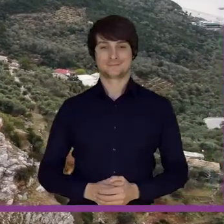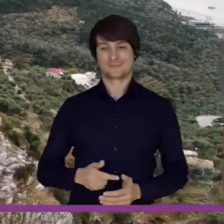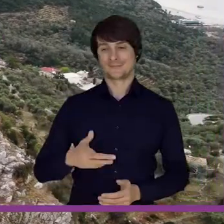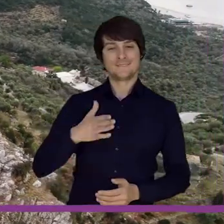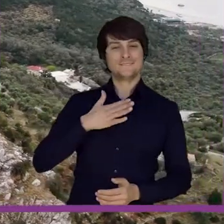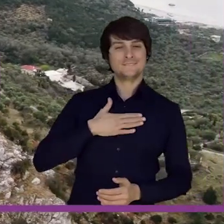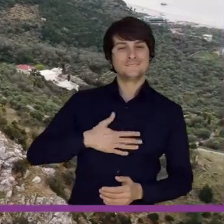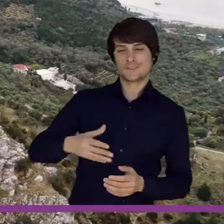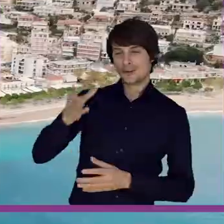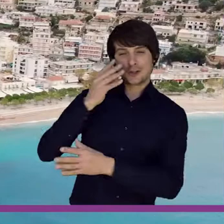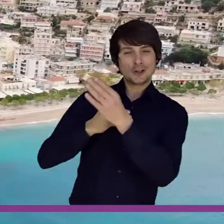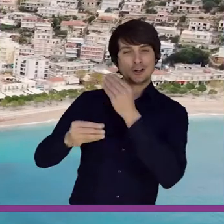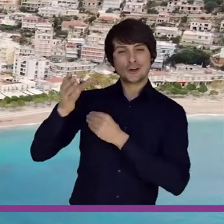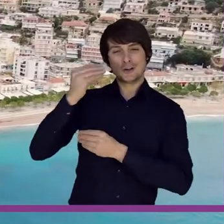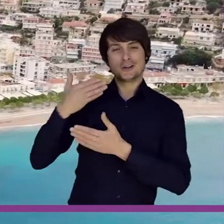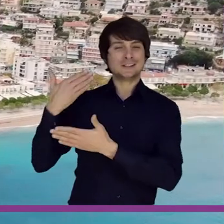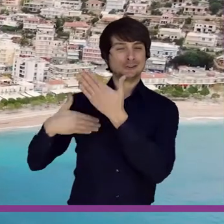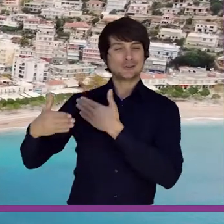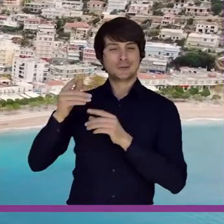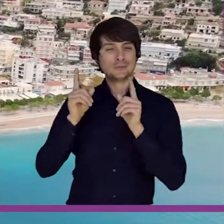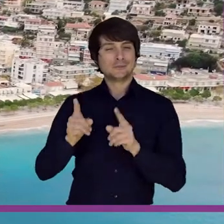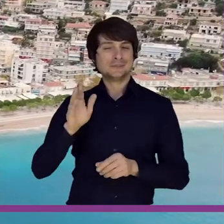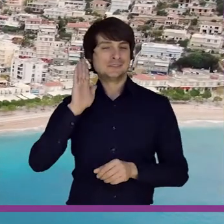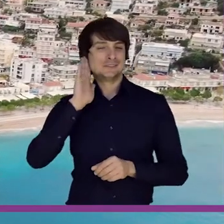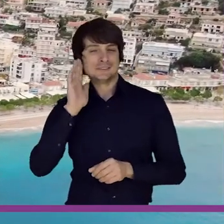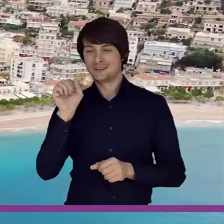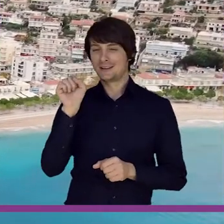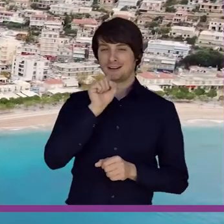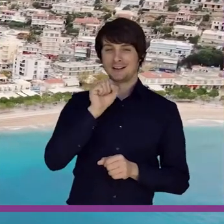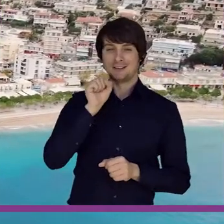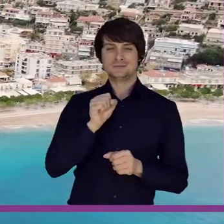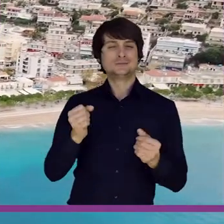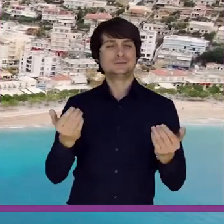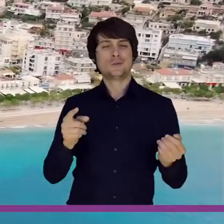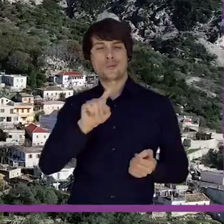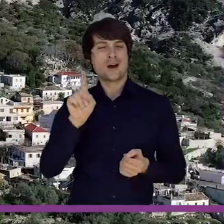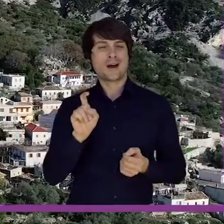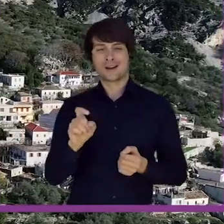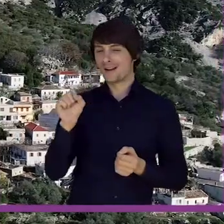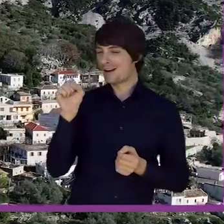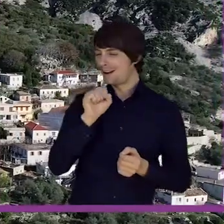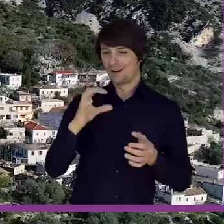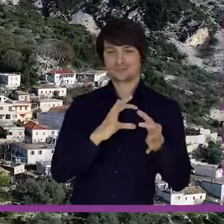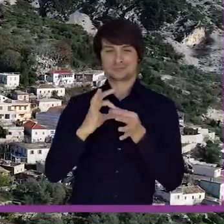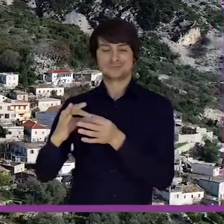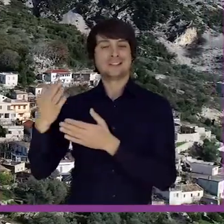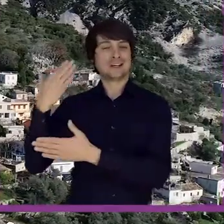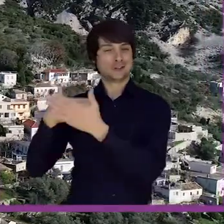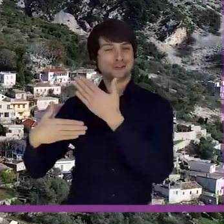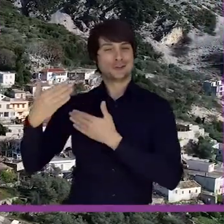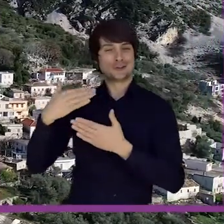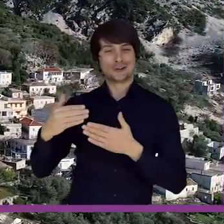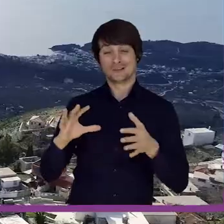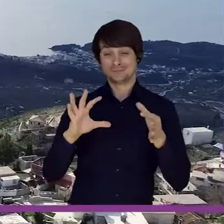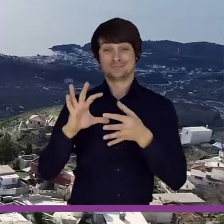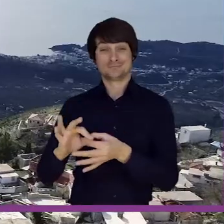If you want to learn the history of a country, listen to its songs. In the songs, they have knitted their history, worries and